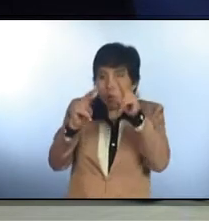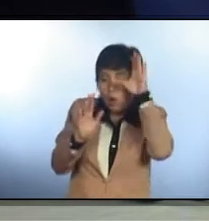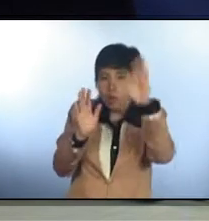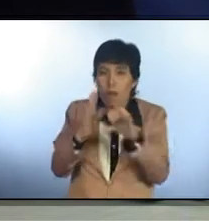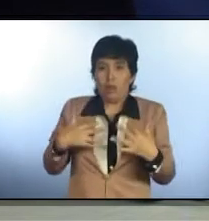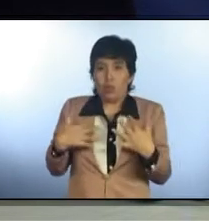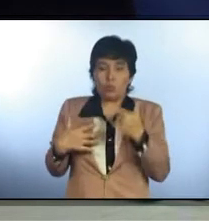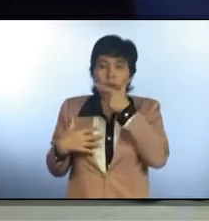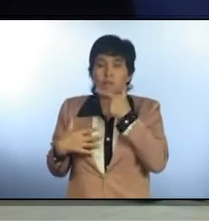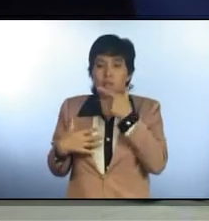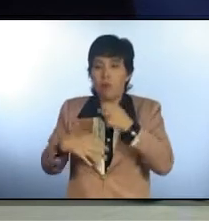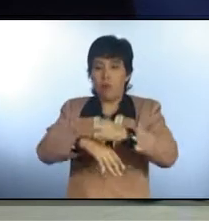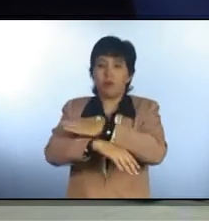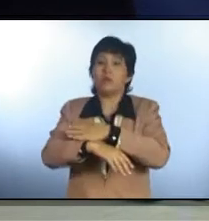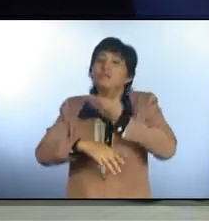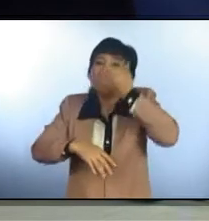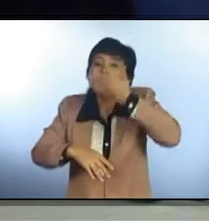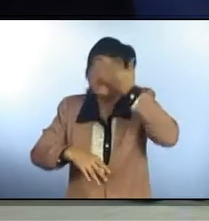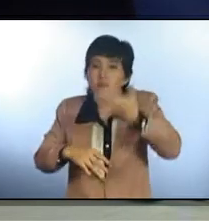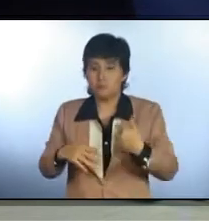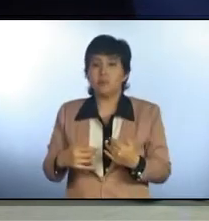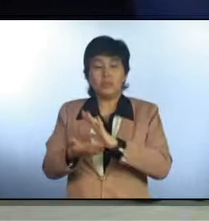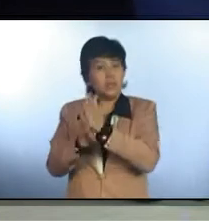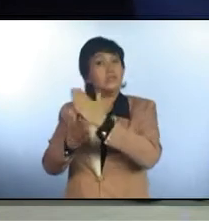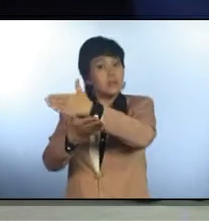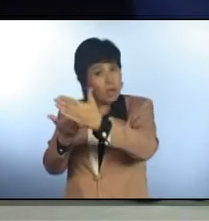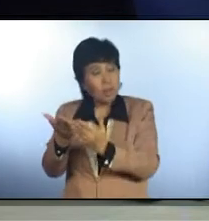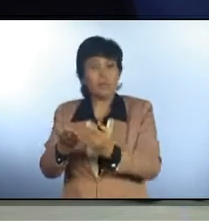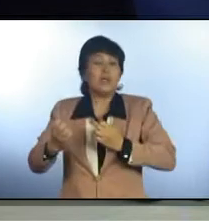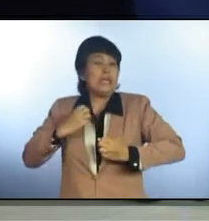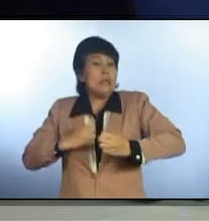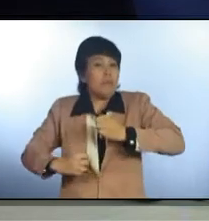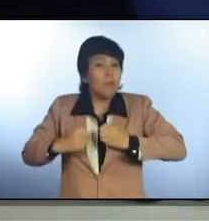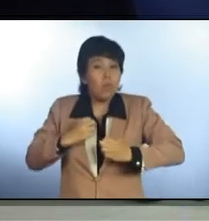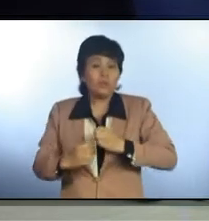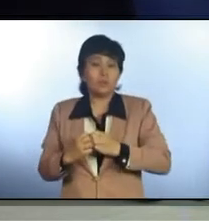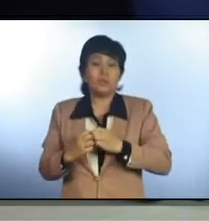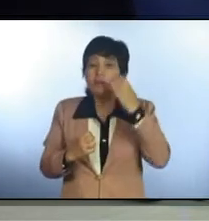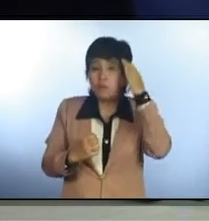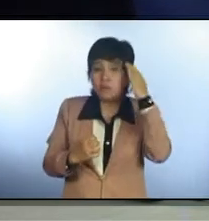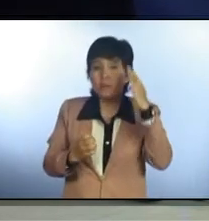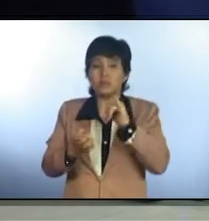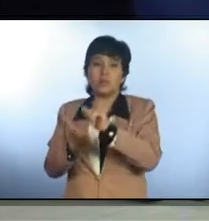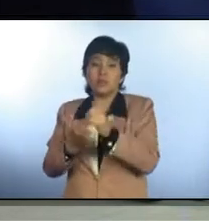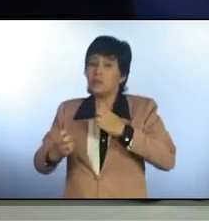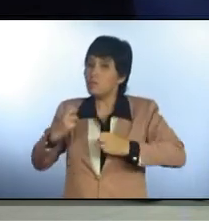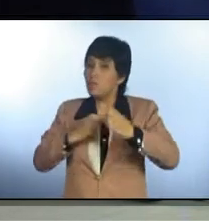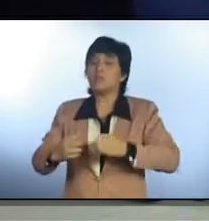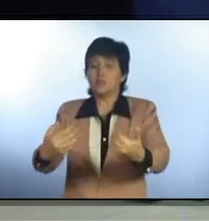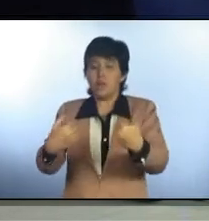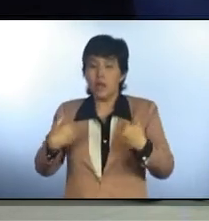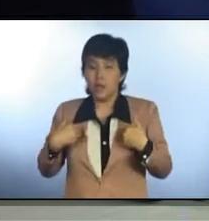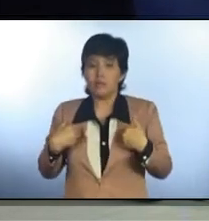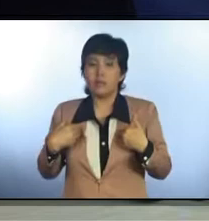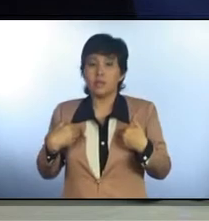okay? Even the smell disgusts me. So these are some of the emotions that you aroused, the emotions that they